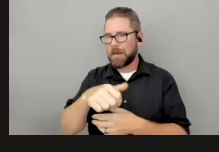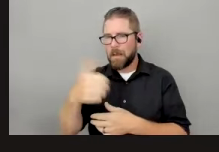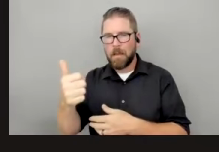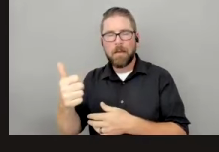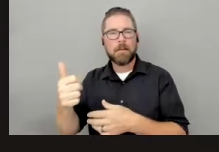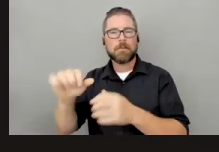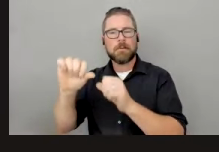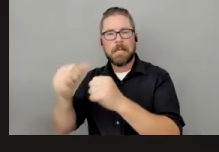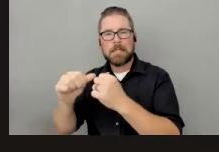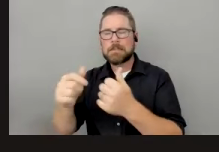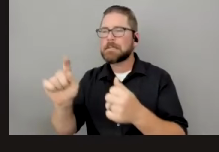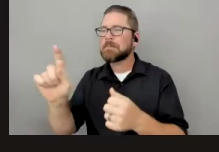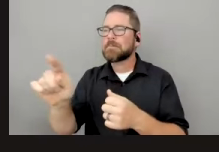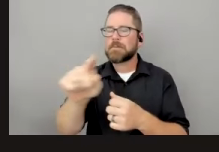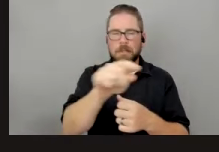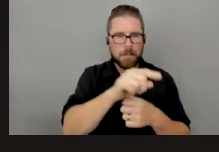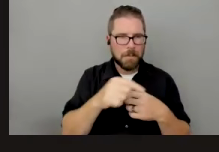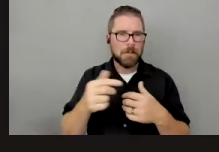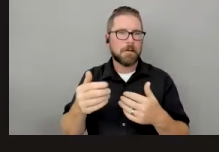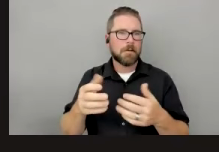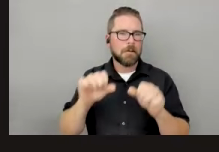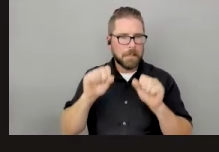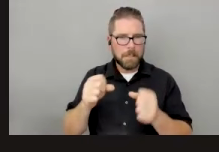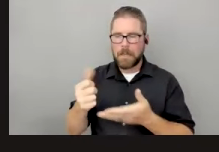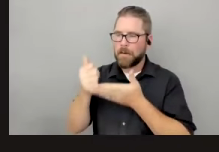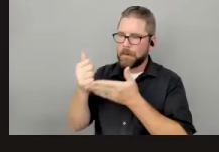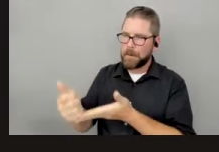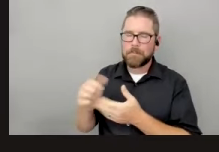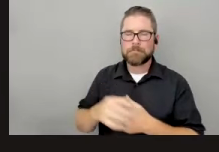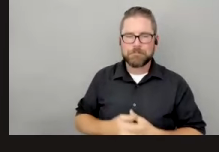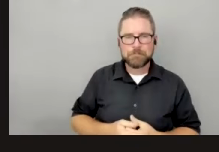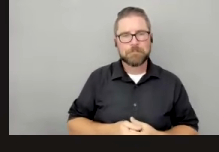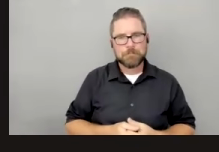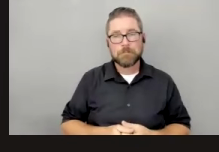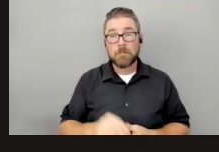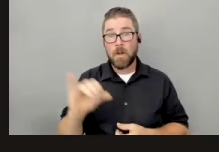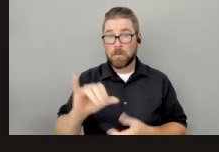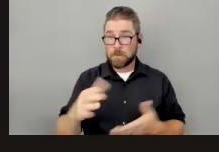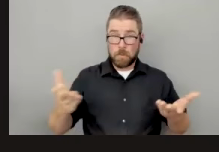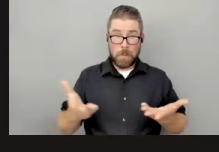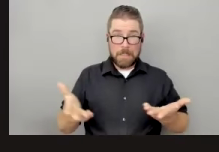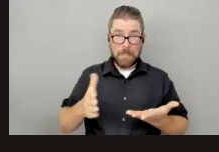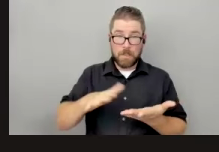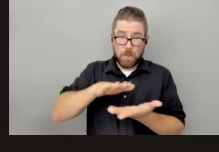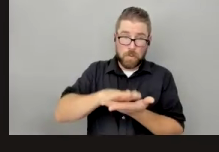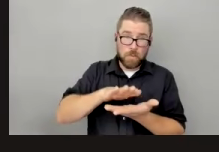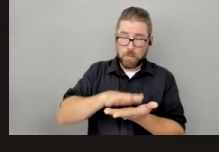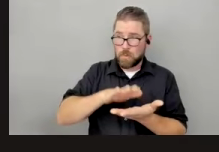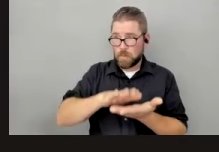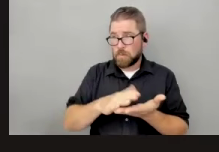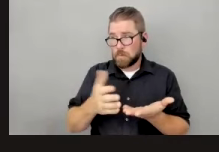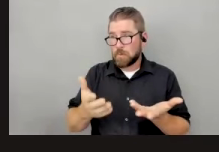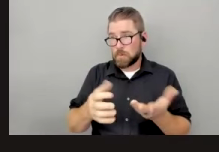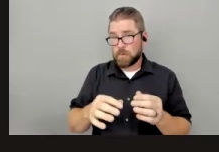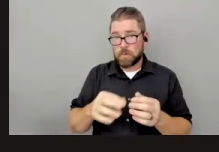situation, right? So we'll direct them to that, appropriate resource. We also have on-campus resources as well too that's available to the students,